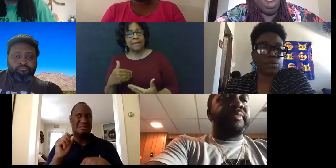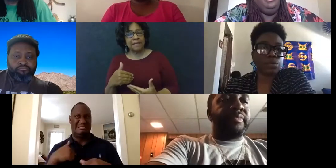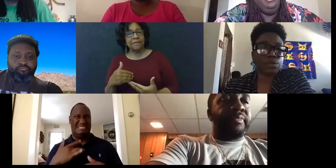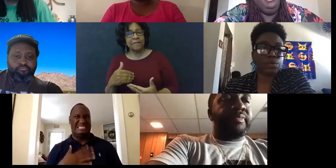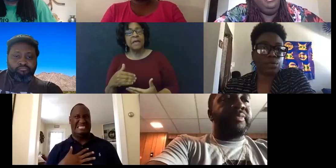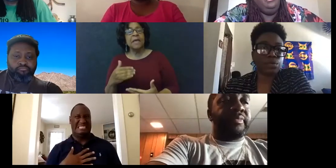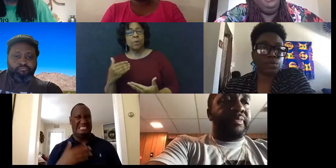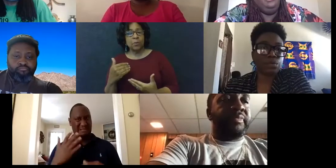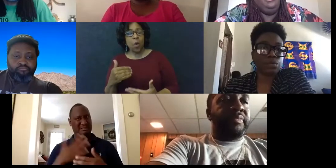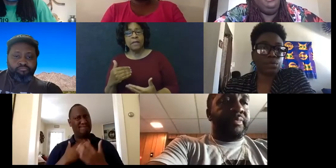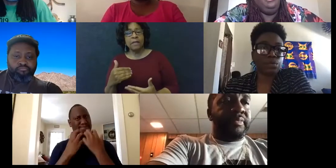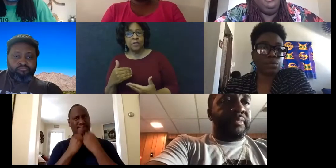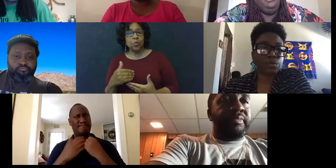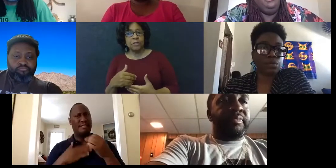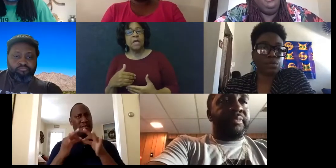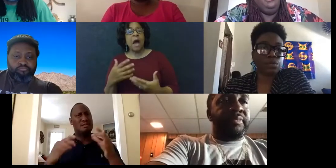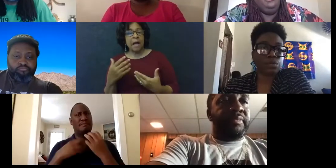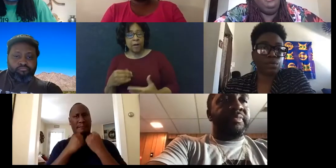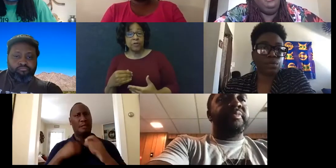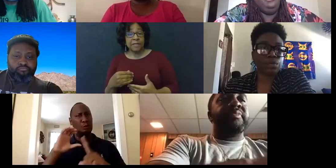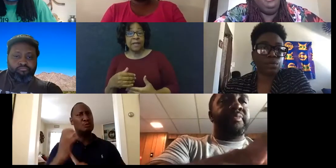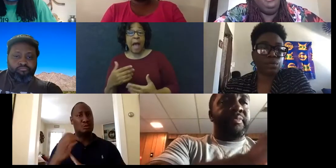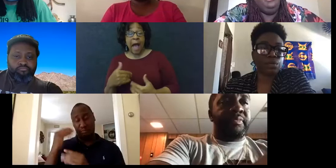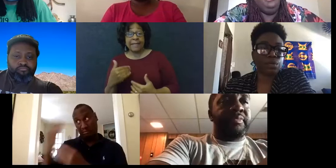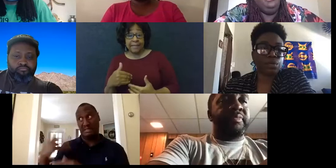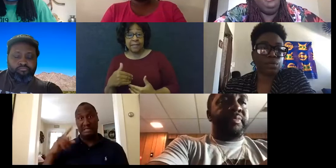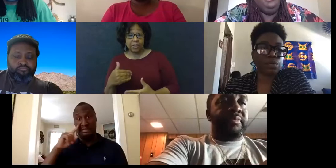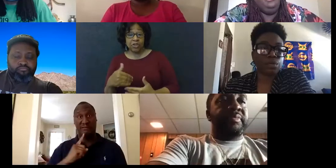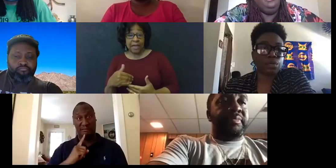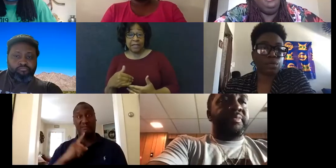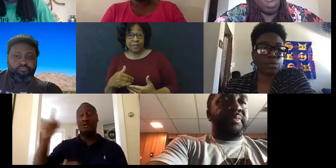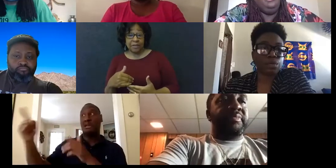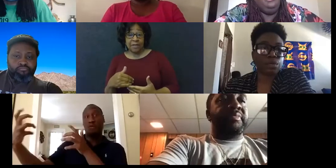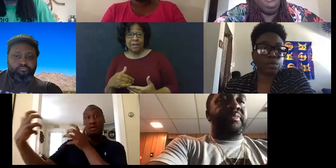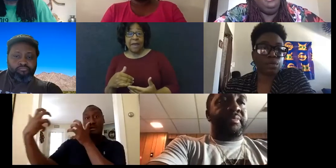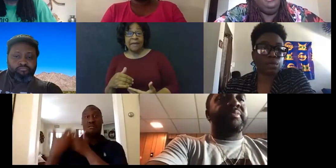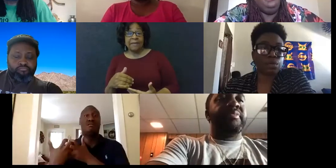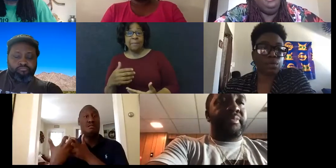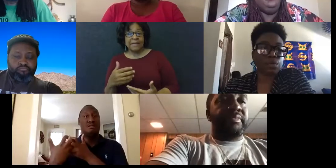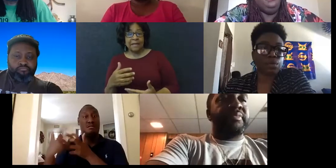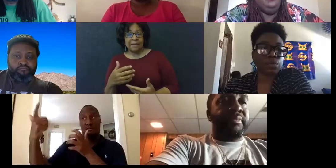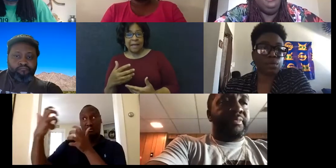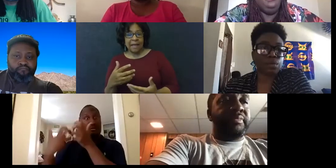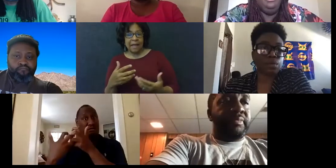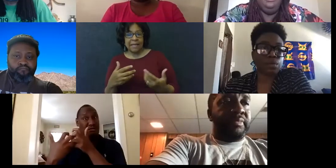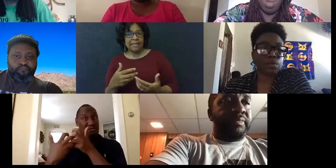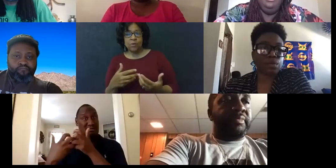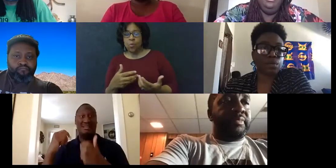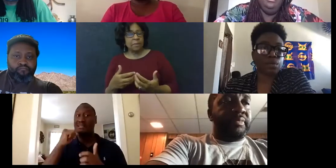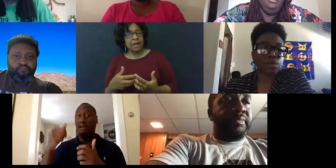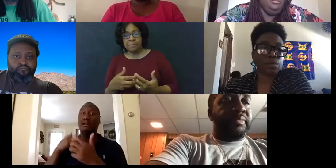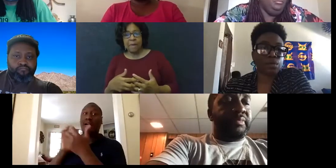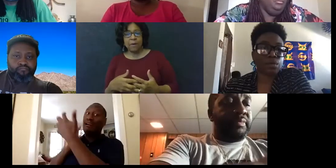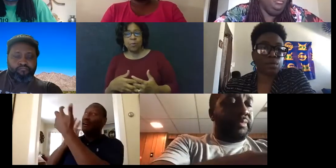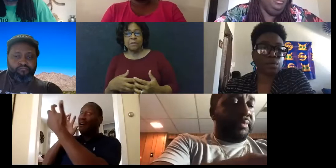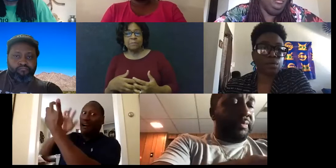and my deafness. What he wanted me to do was understand that I needed to change and that my that he didn't want to